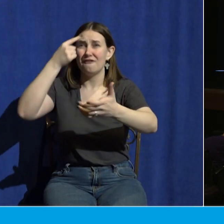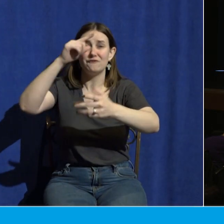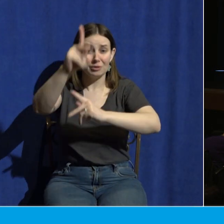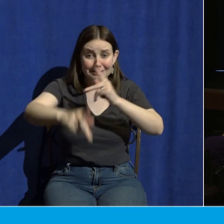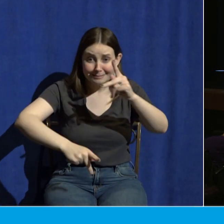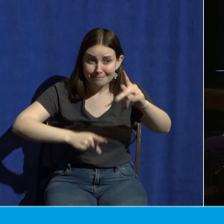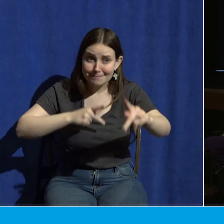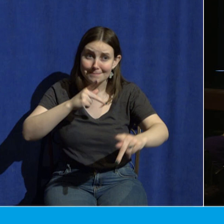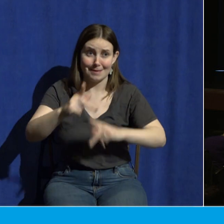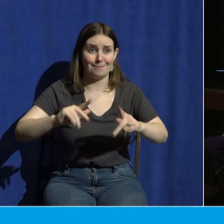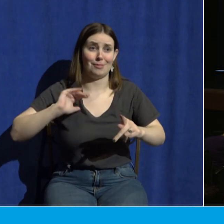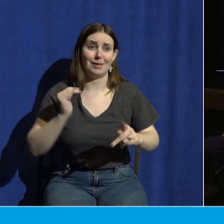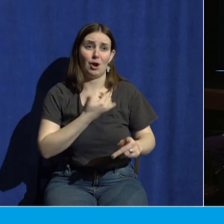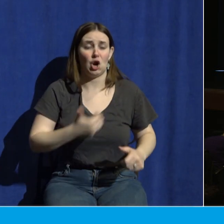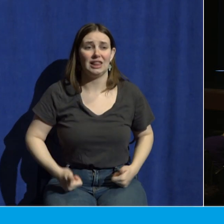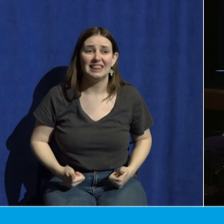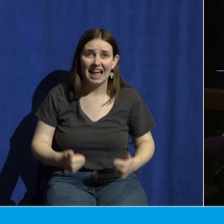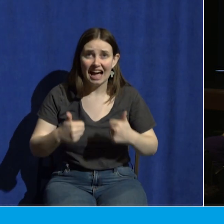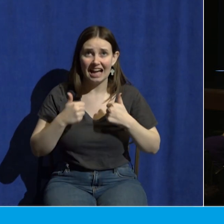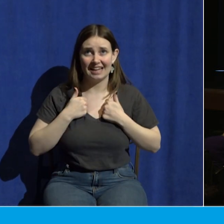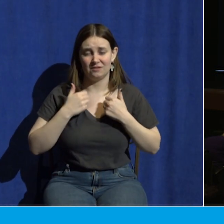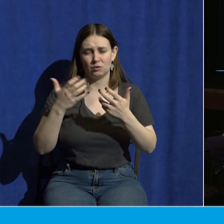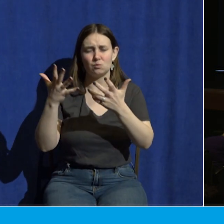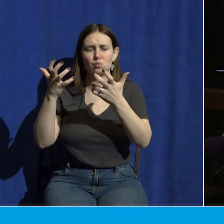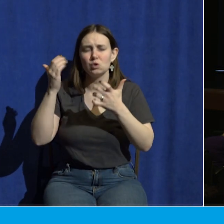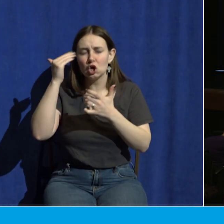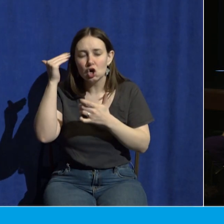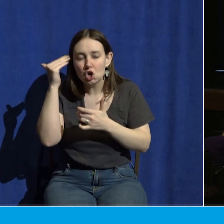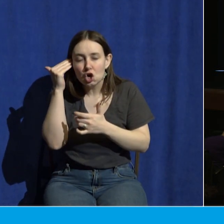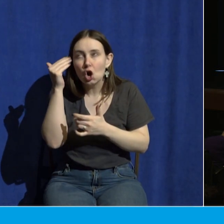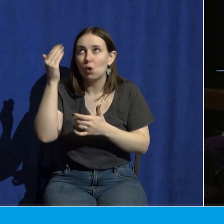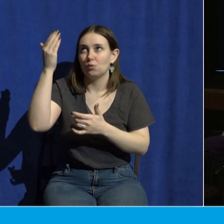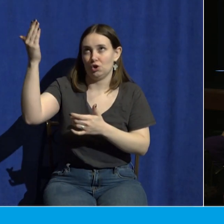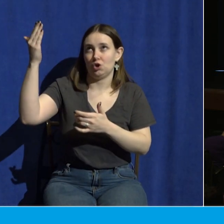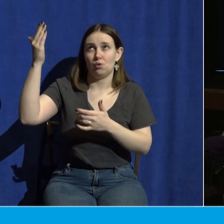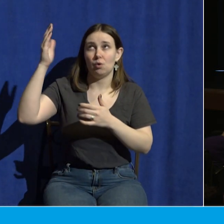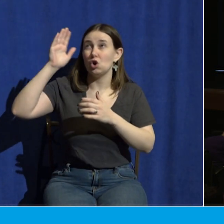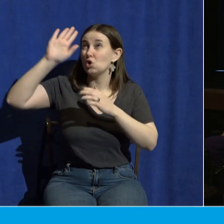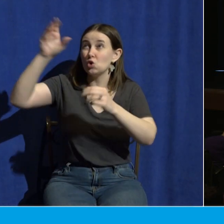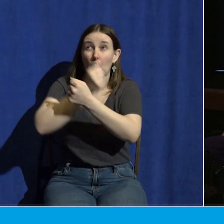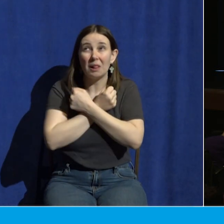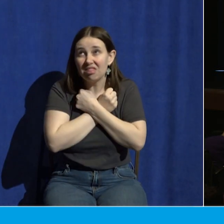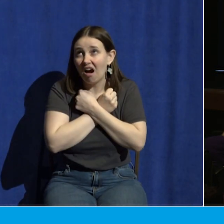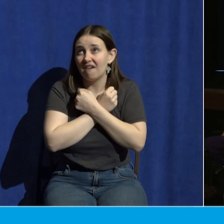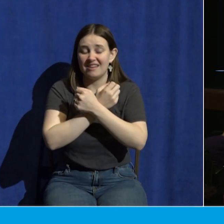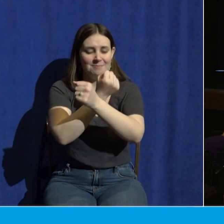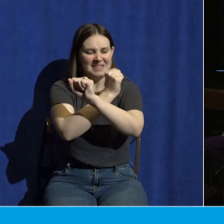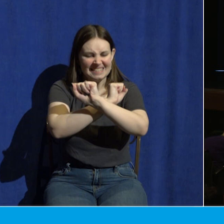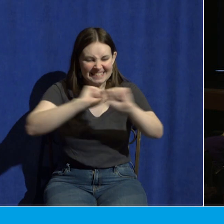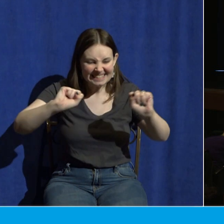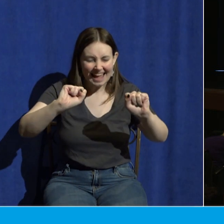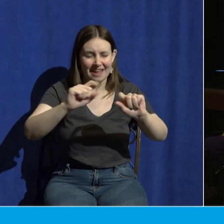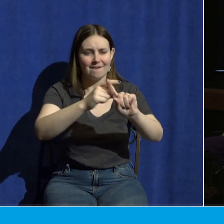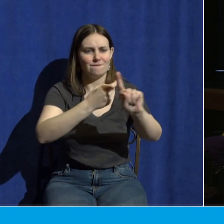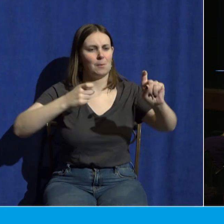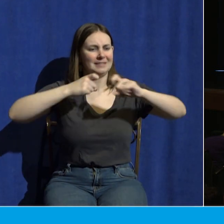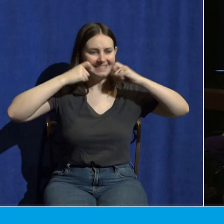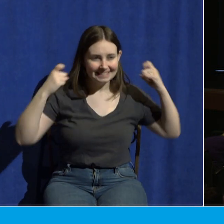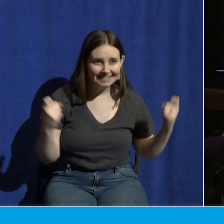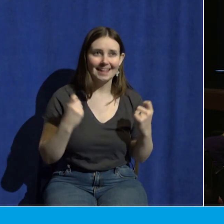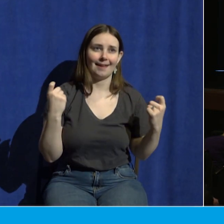people in our lives to know you, to know your love, to be saved from sin and judgment and